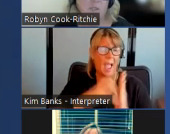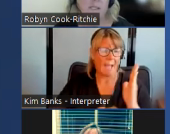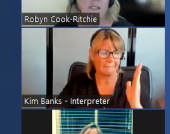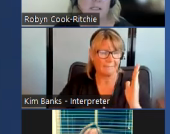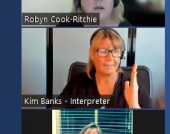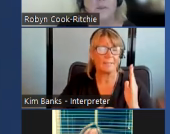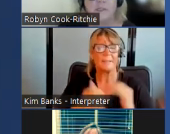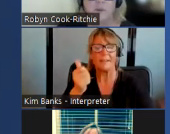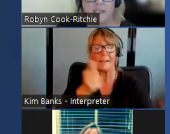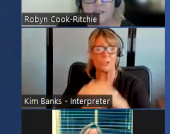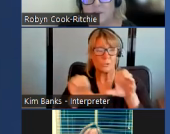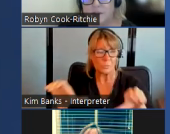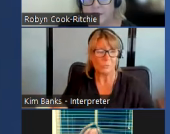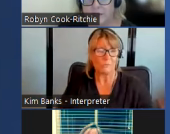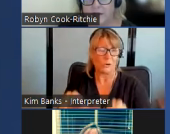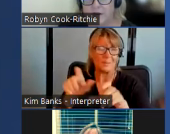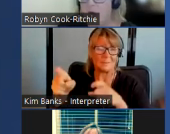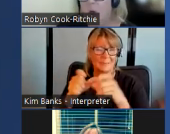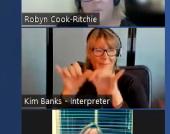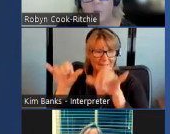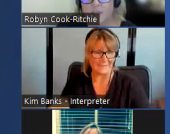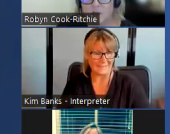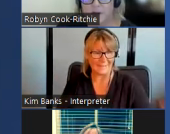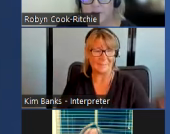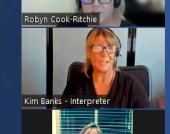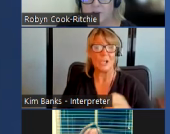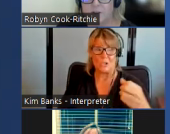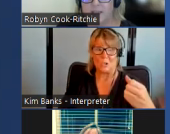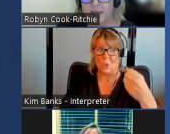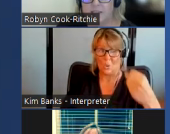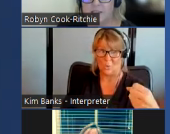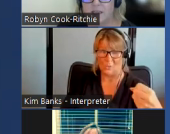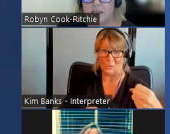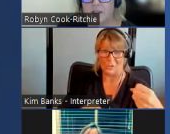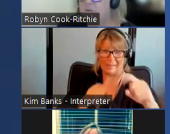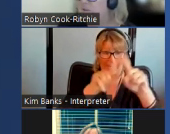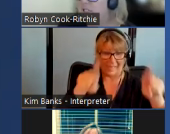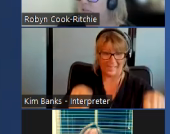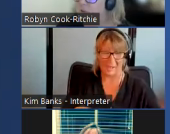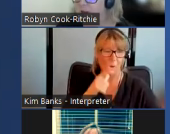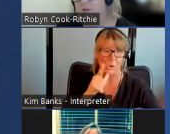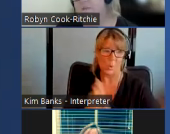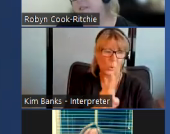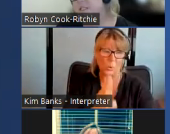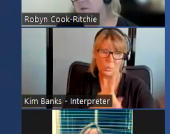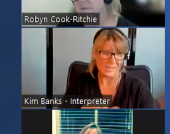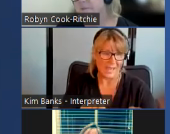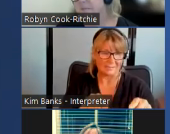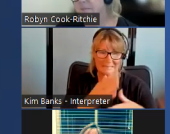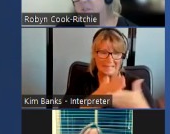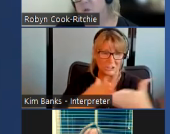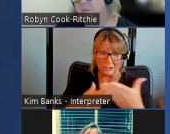performance management system. There's a placeholder in here, but we don't enter learner gains and hopefully never will.